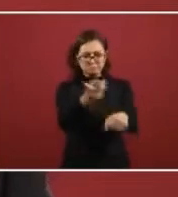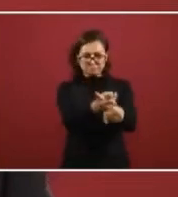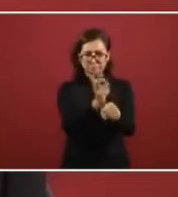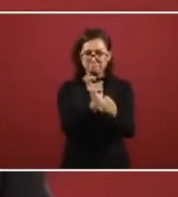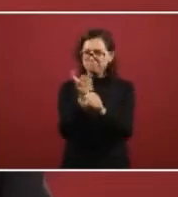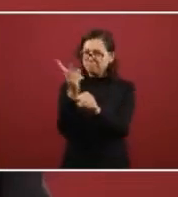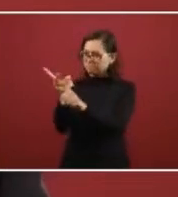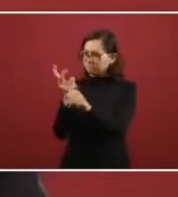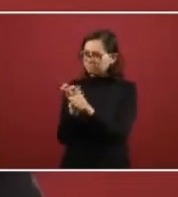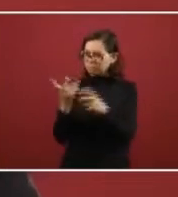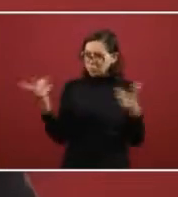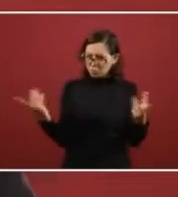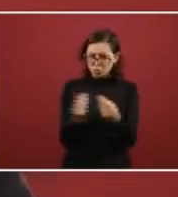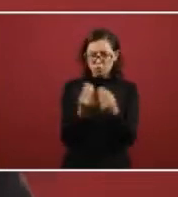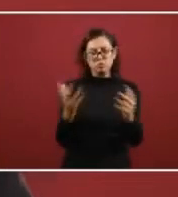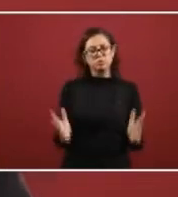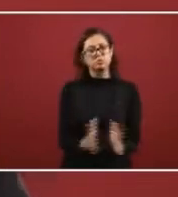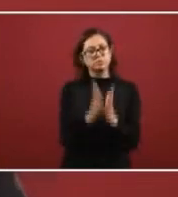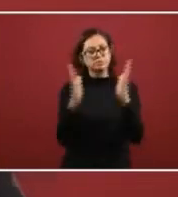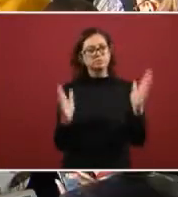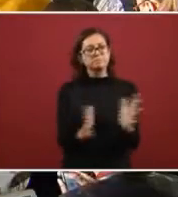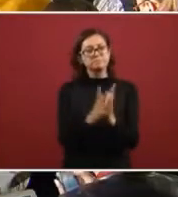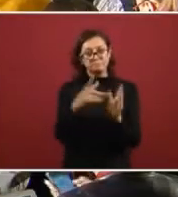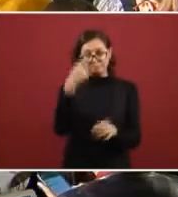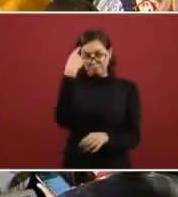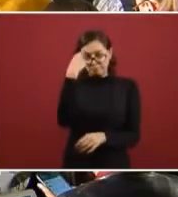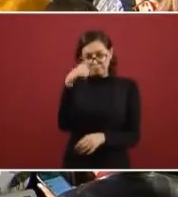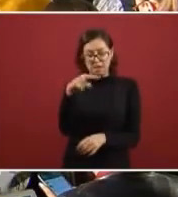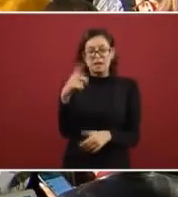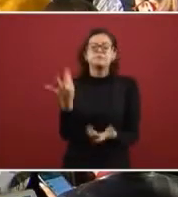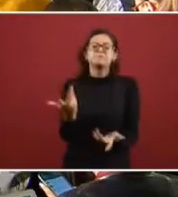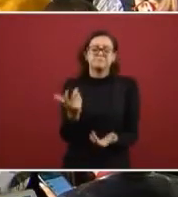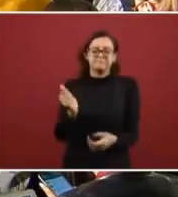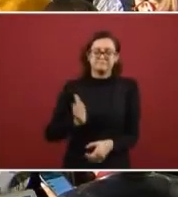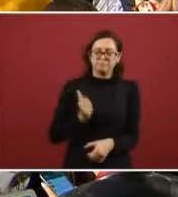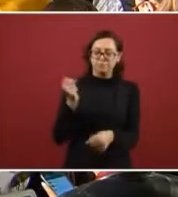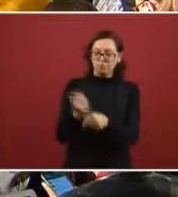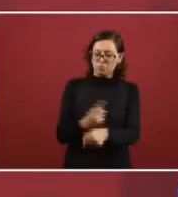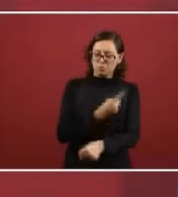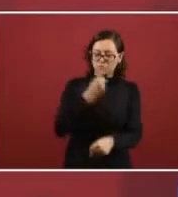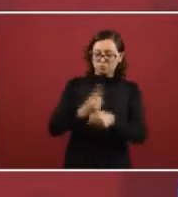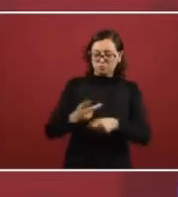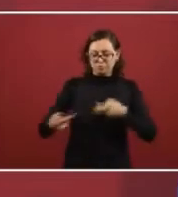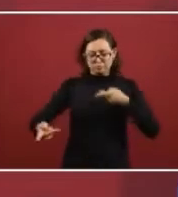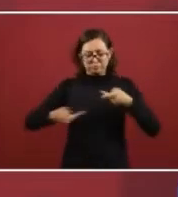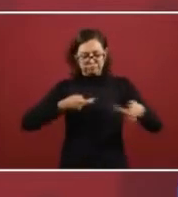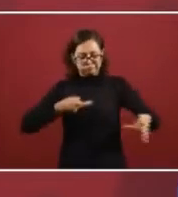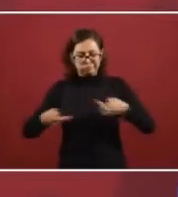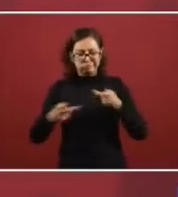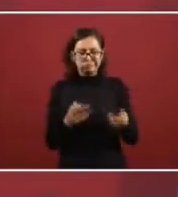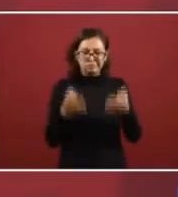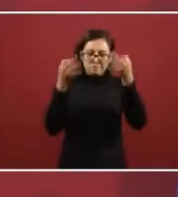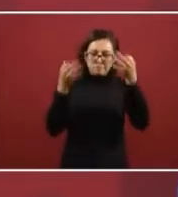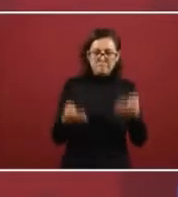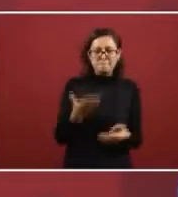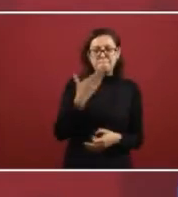do in case of an emergency. And this is going to be in order to have everyone